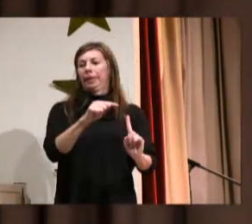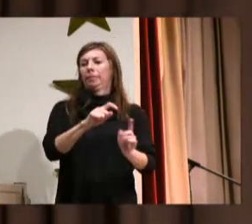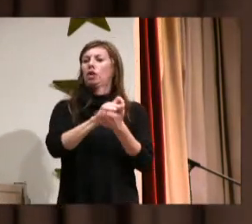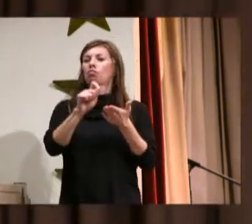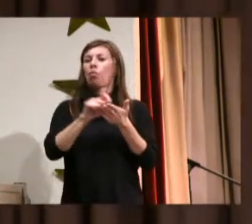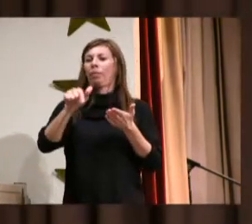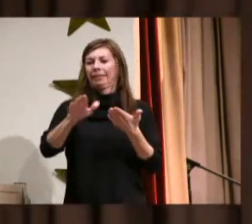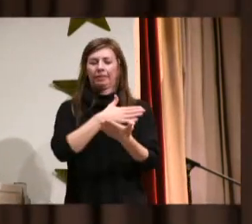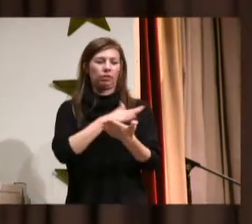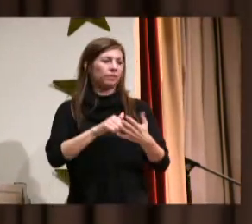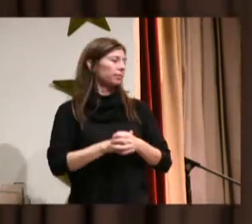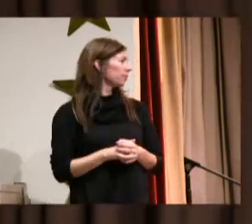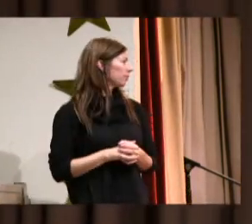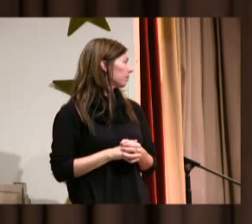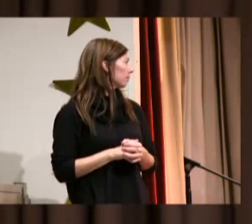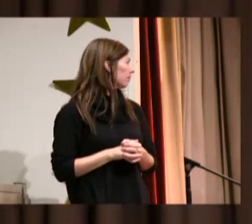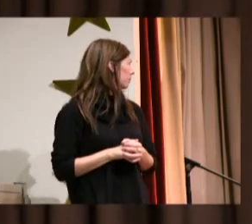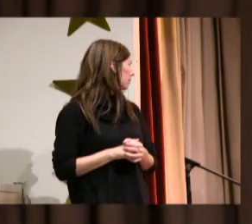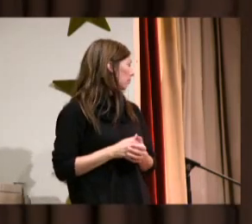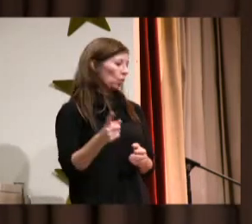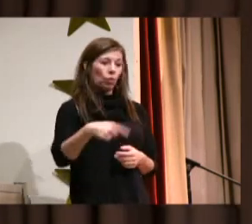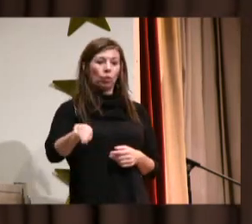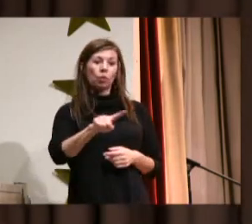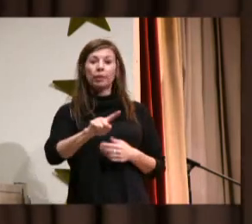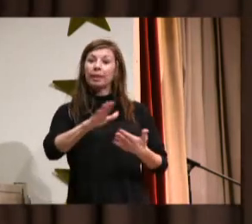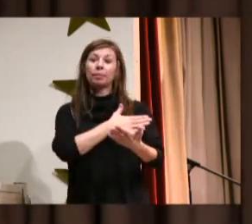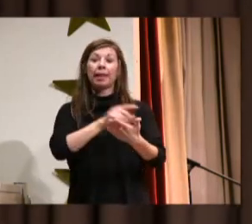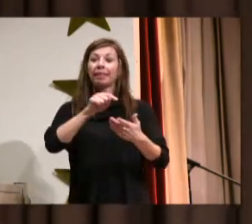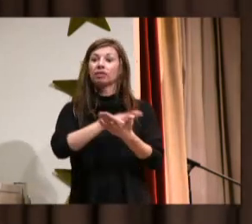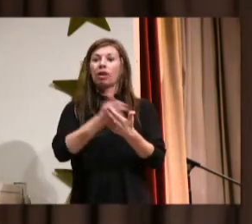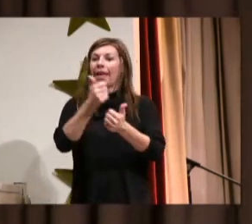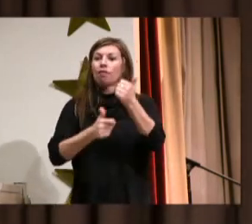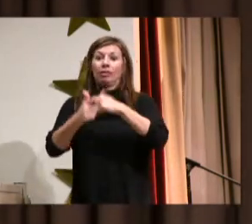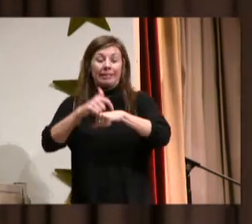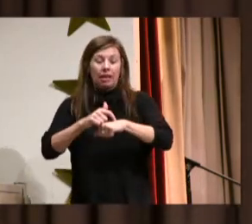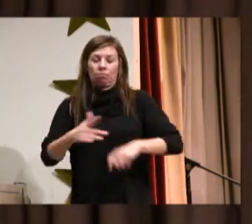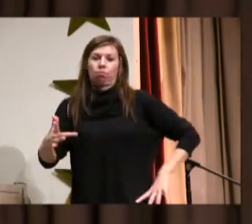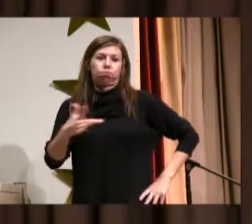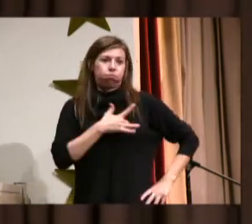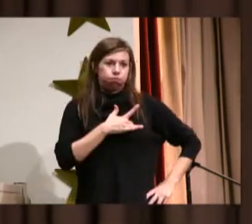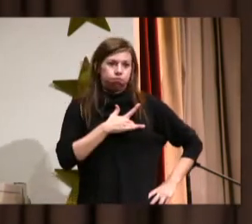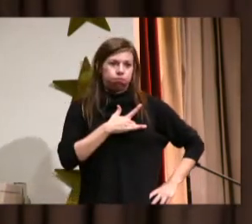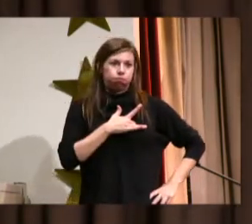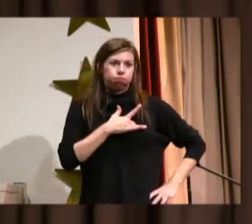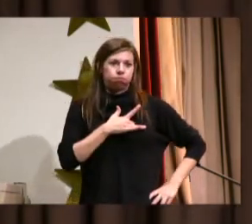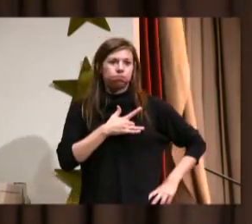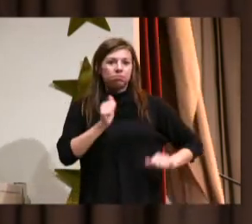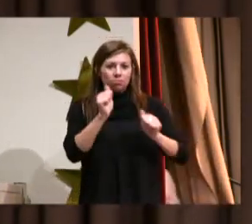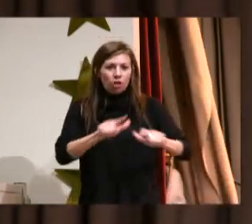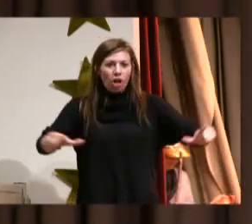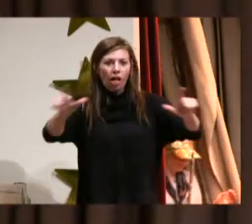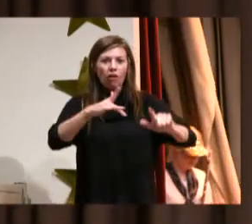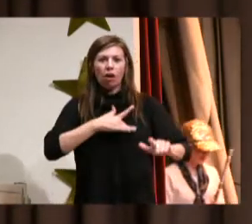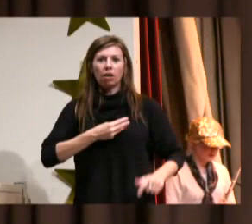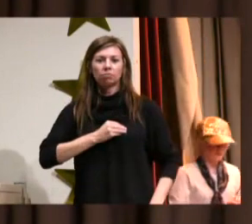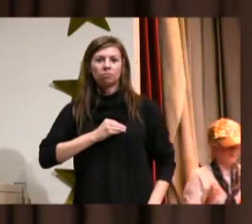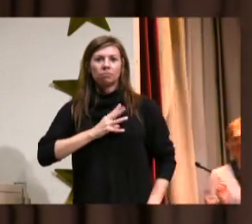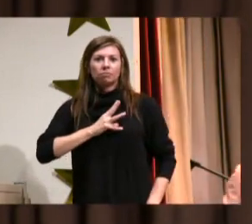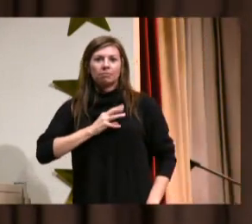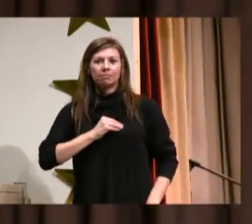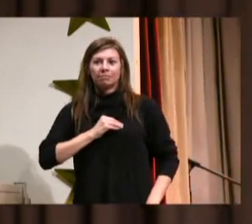when we play this song, it really just touches our heart. Every time we play it, and it lights up every heart in the room. So I